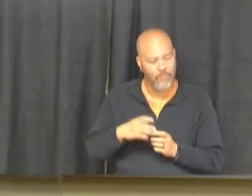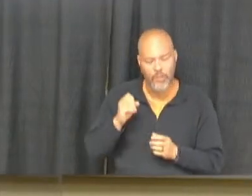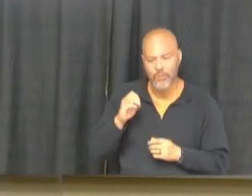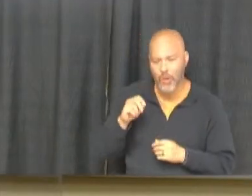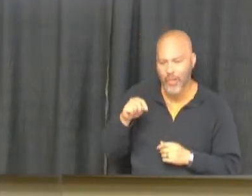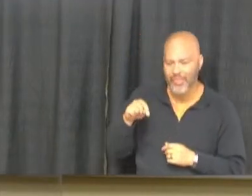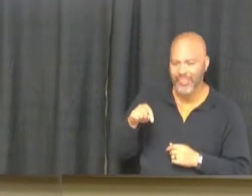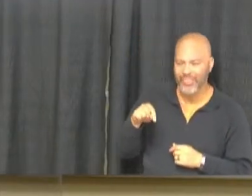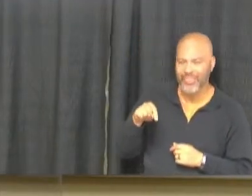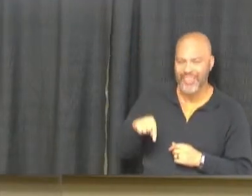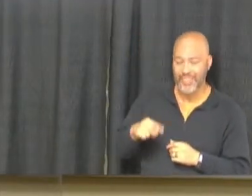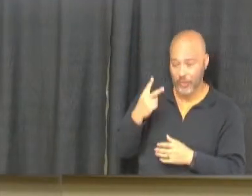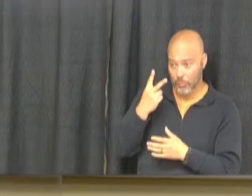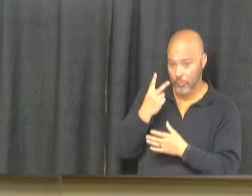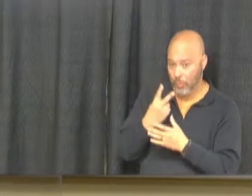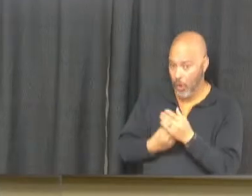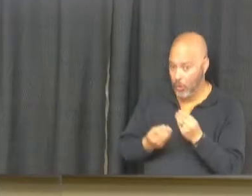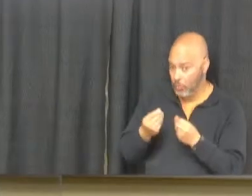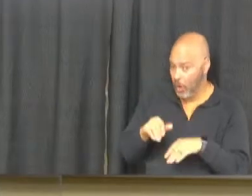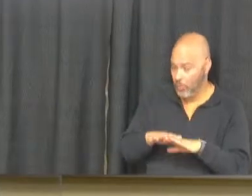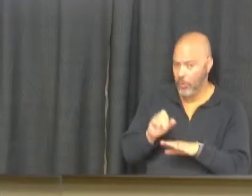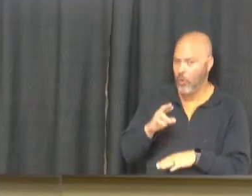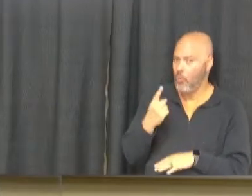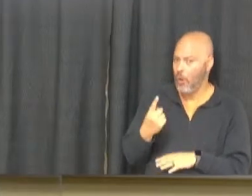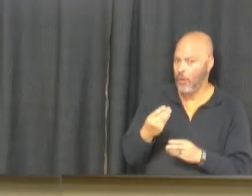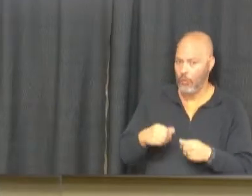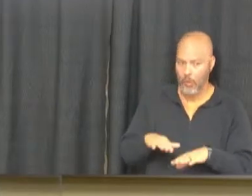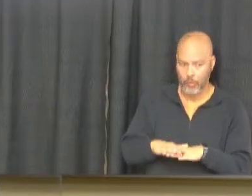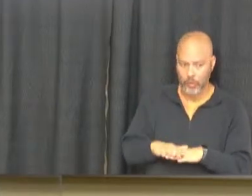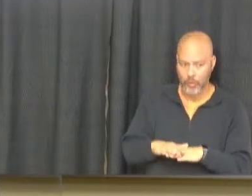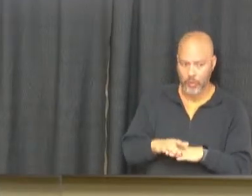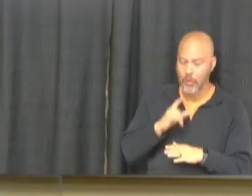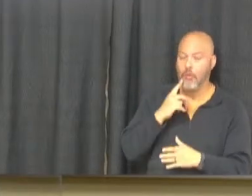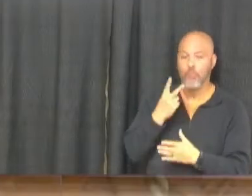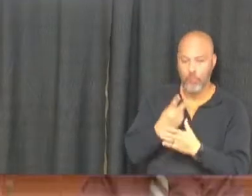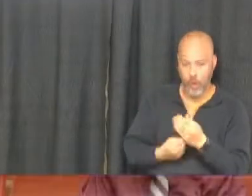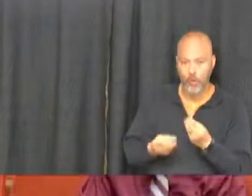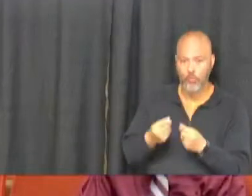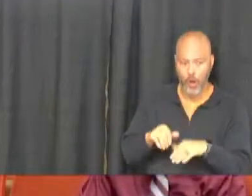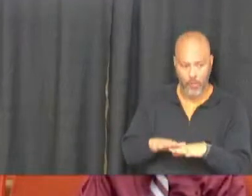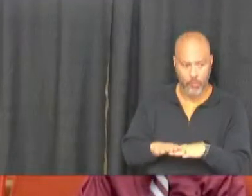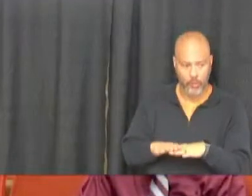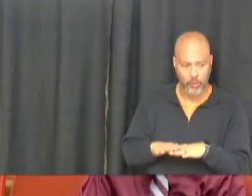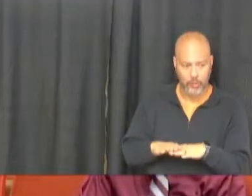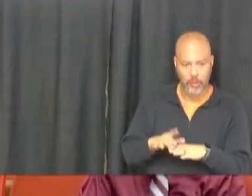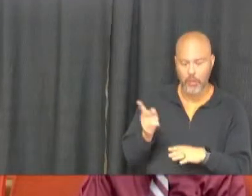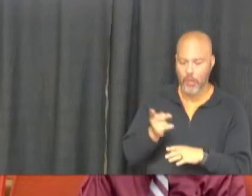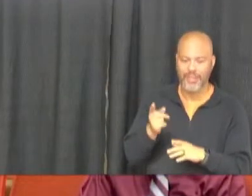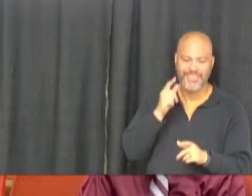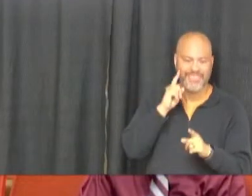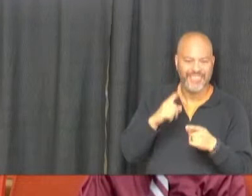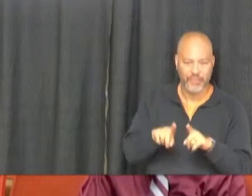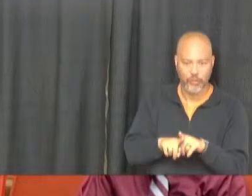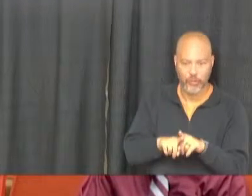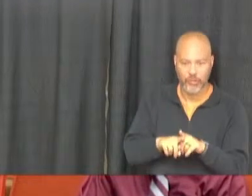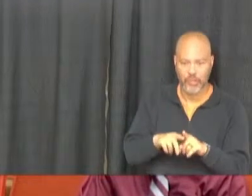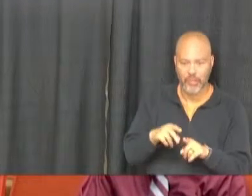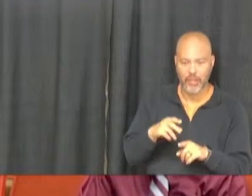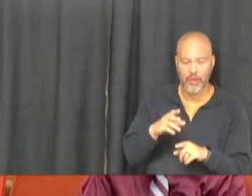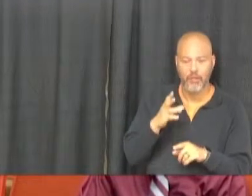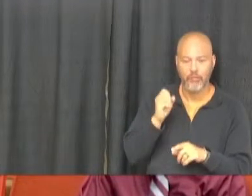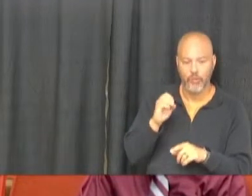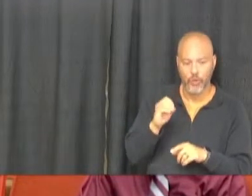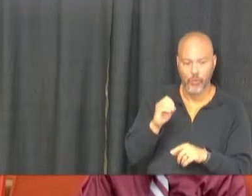This is both of the properties or just one of the properties? Both of the properties, they're sisters, the Hillman sisters. So